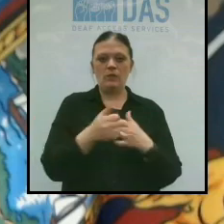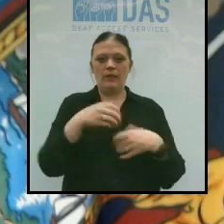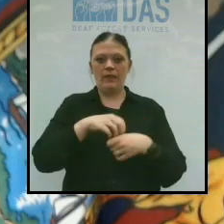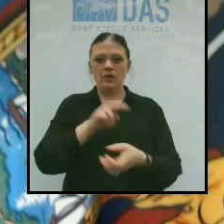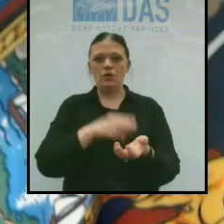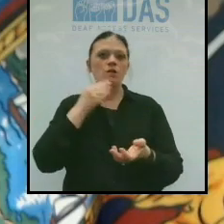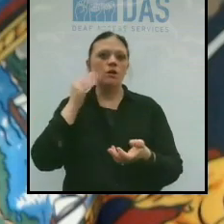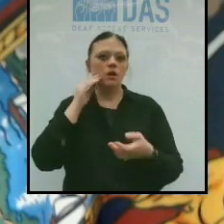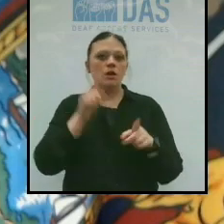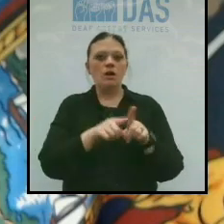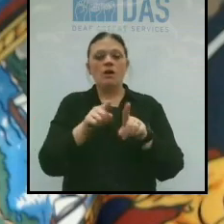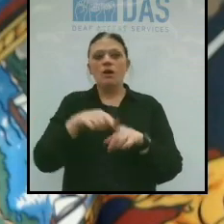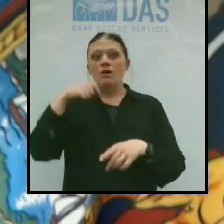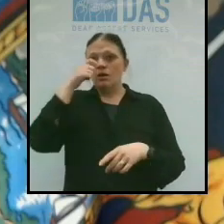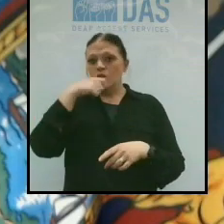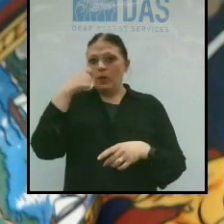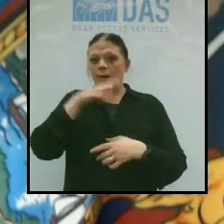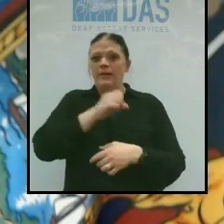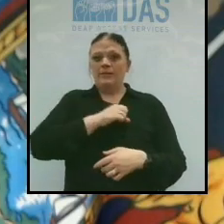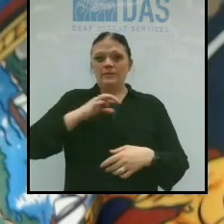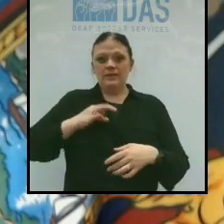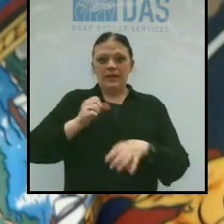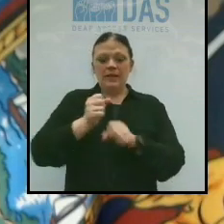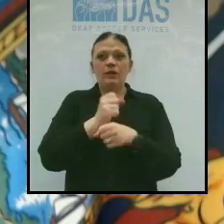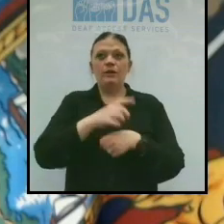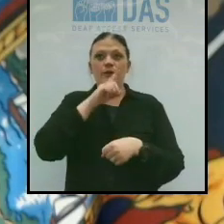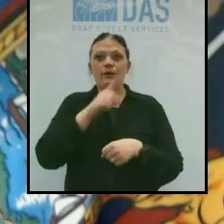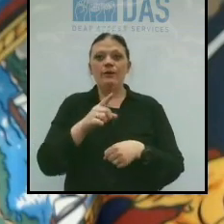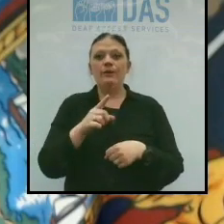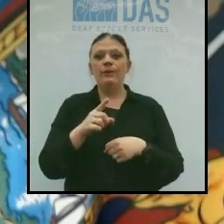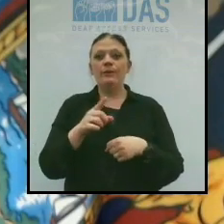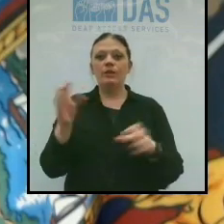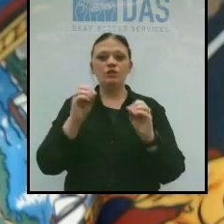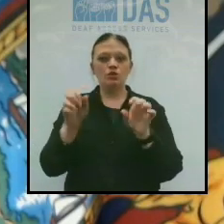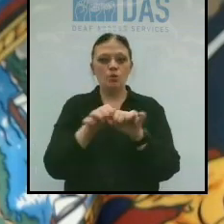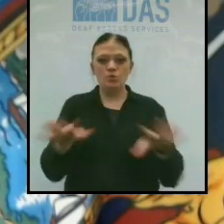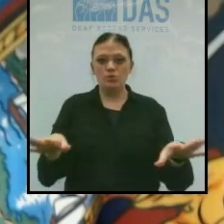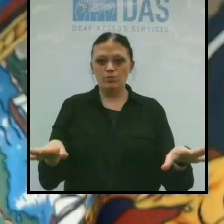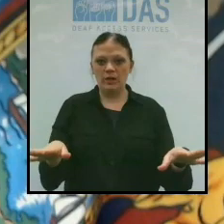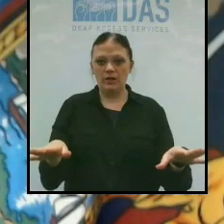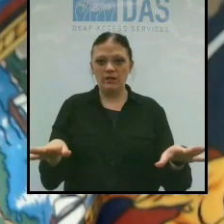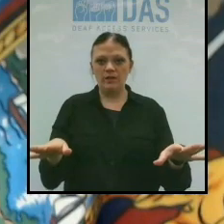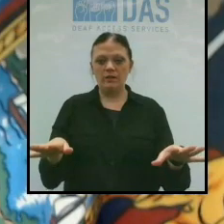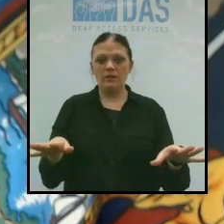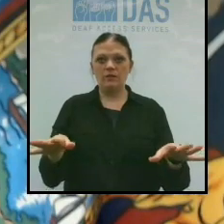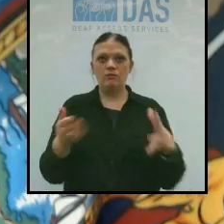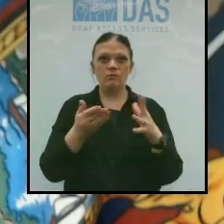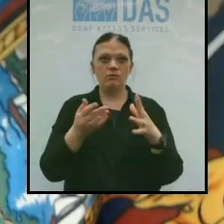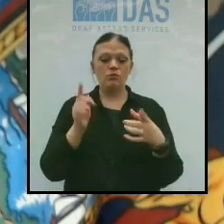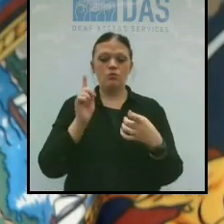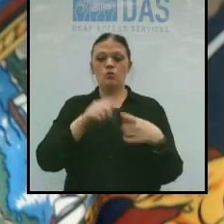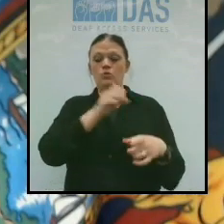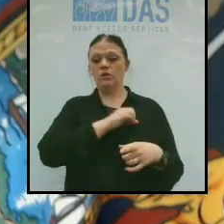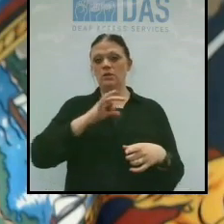home, they're also swabbing their workers to make sure that there isn't any spread of transmission through the